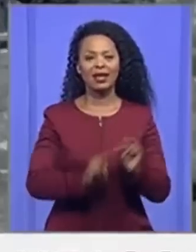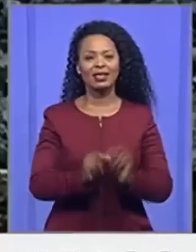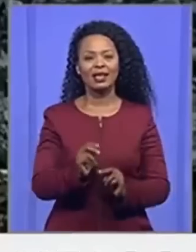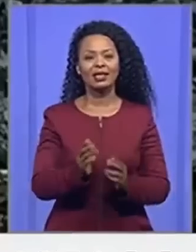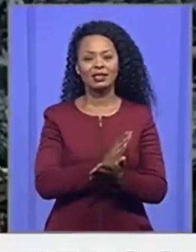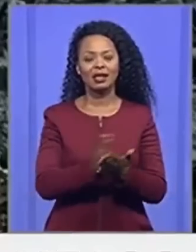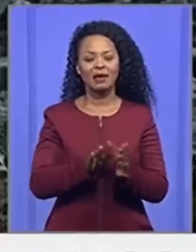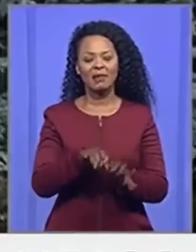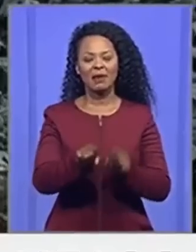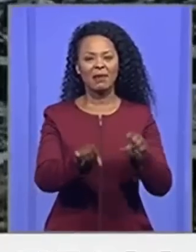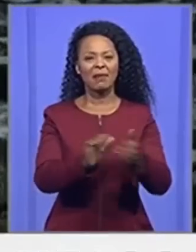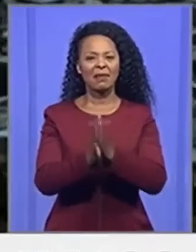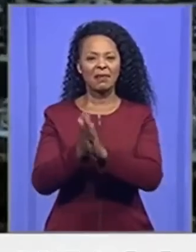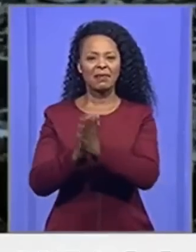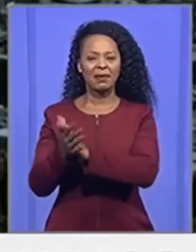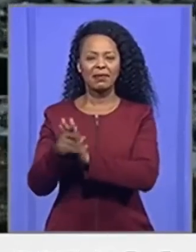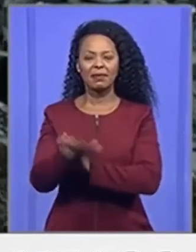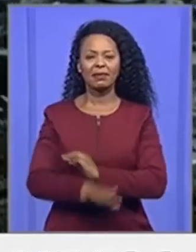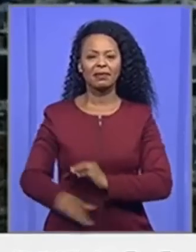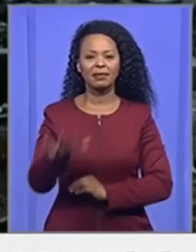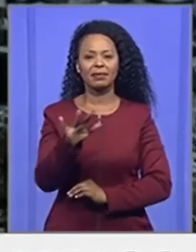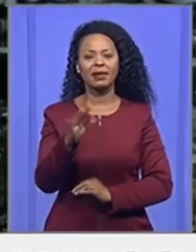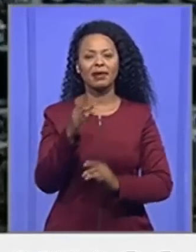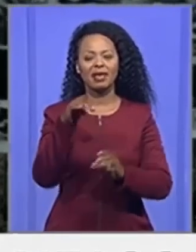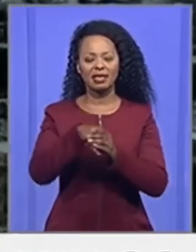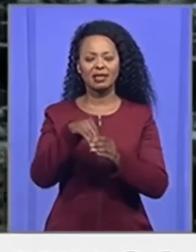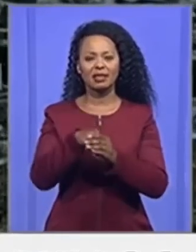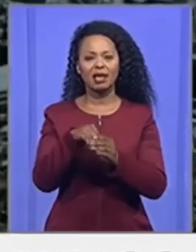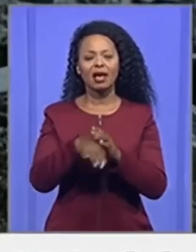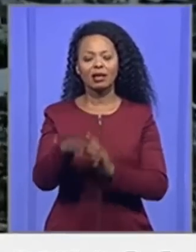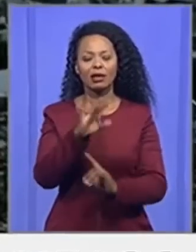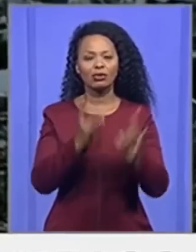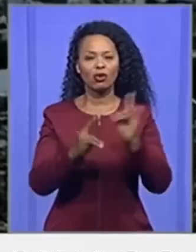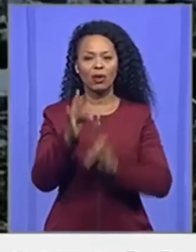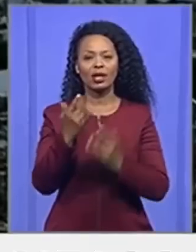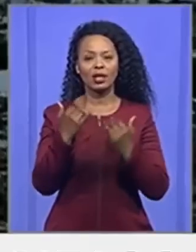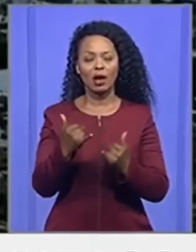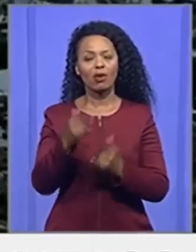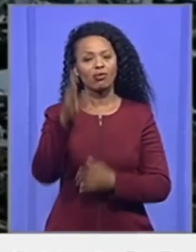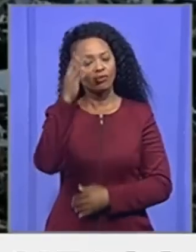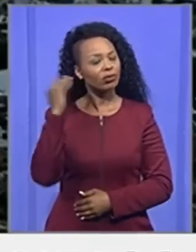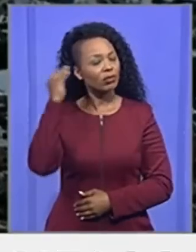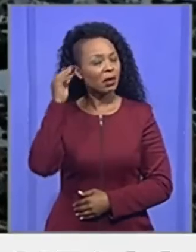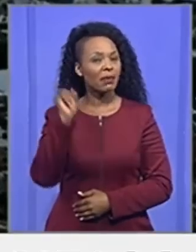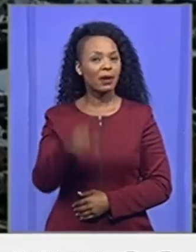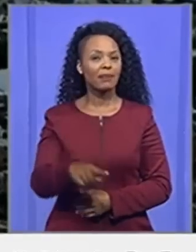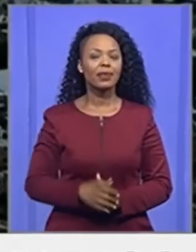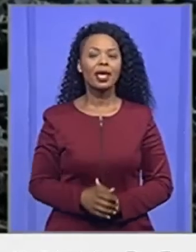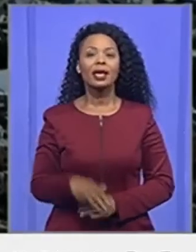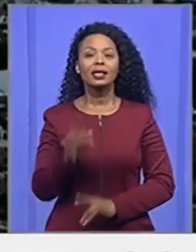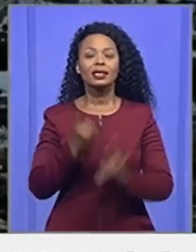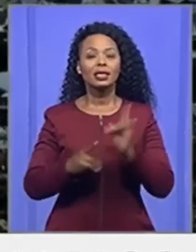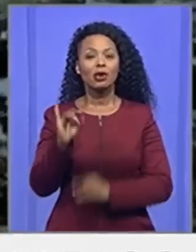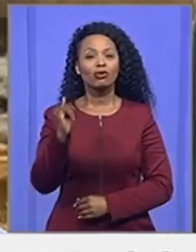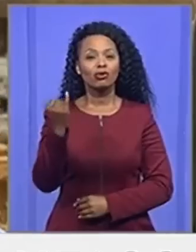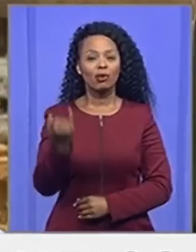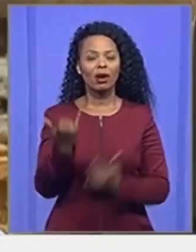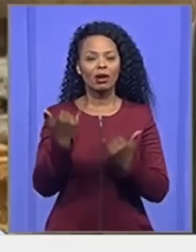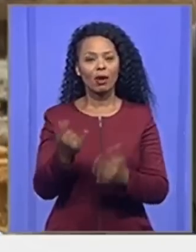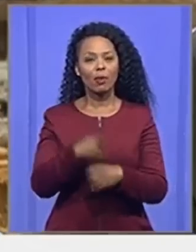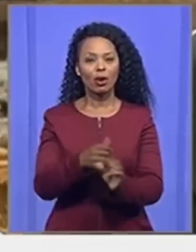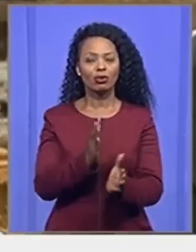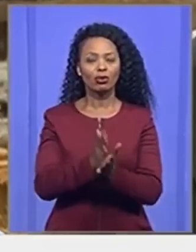ga meago ka bogare bja toropo ke seo se beilwego pele ga bjale ke City of Johannesburg. As the city of Johannesburg, we are going to ensure